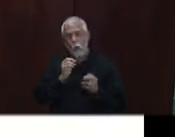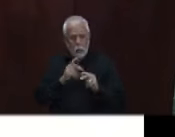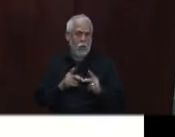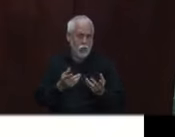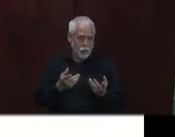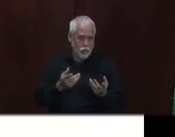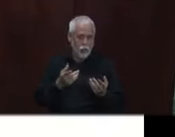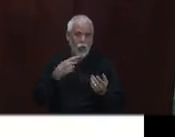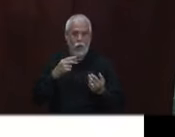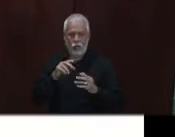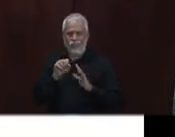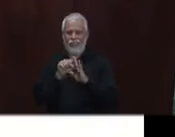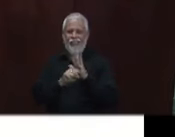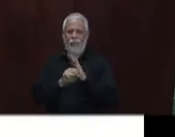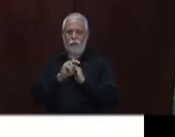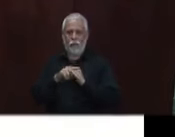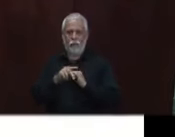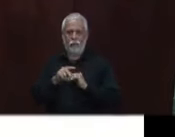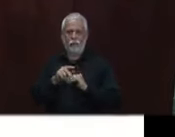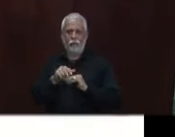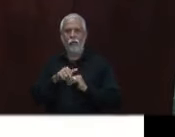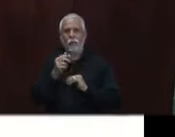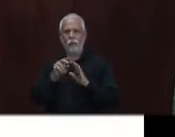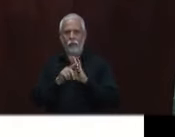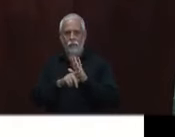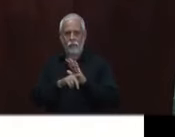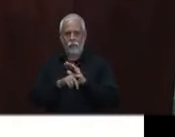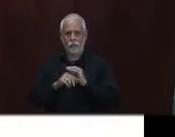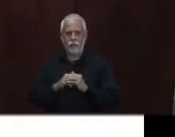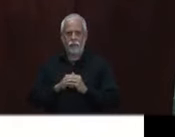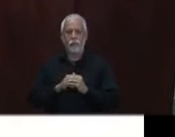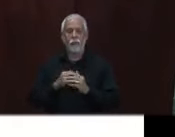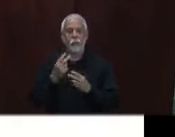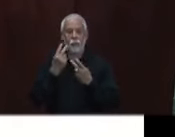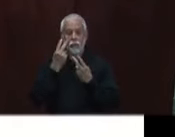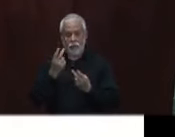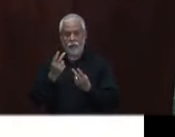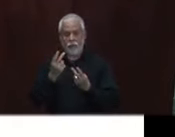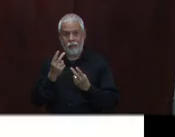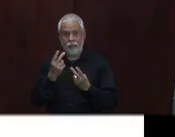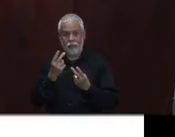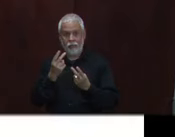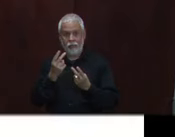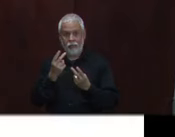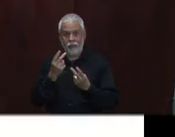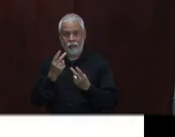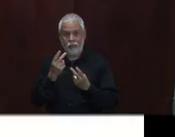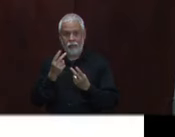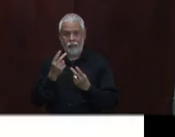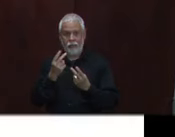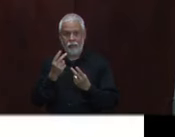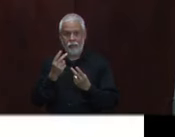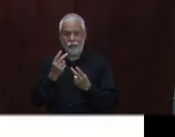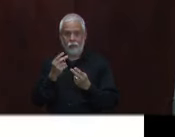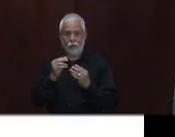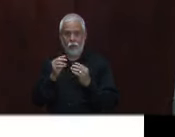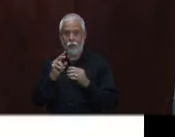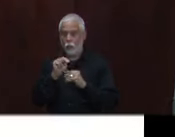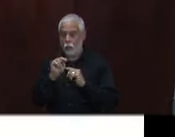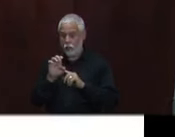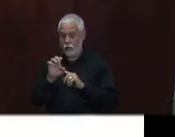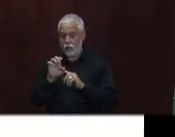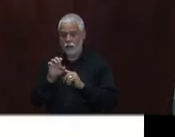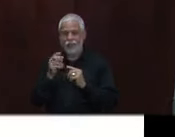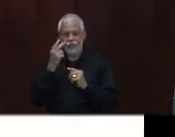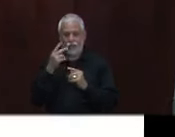When I look at the map, if you blow the map up and you see in that little corner of North Carolina,